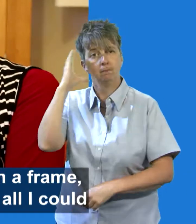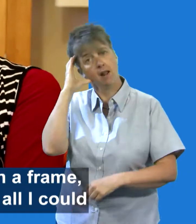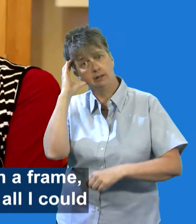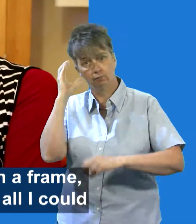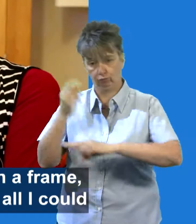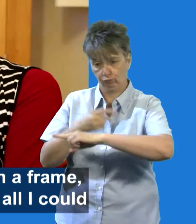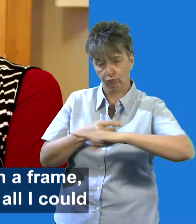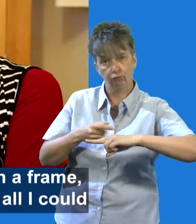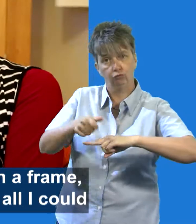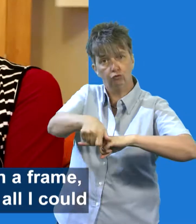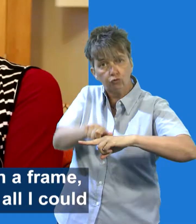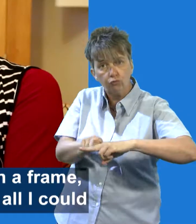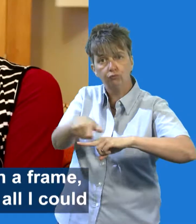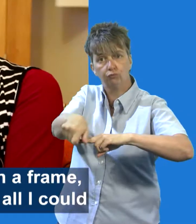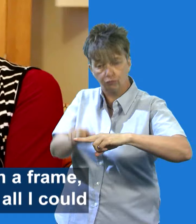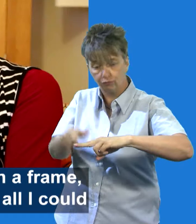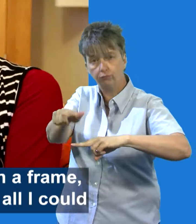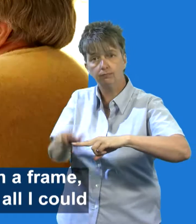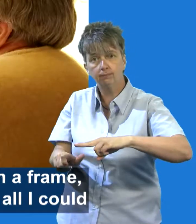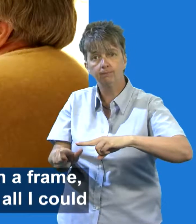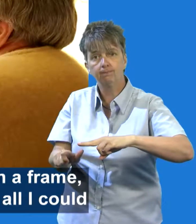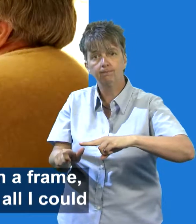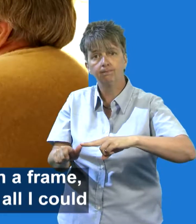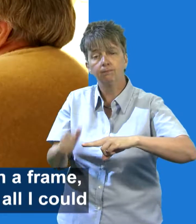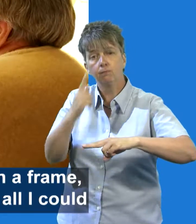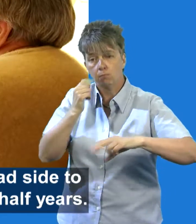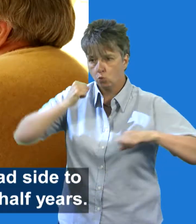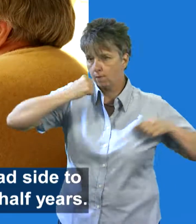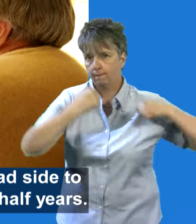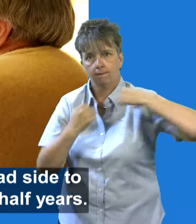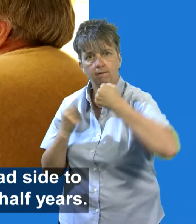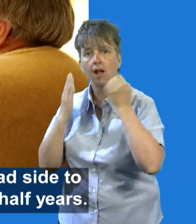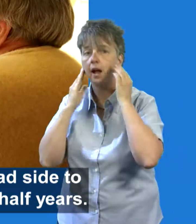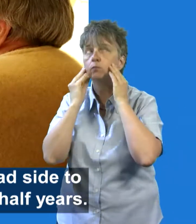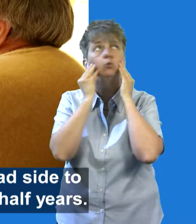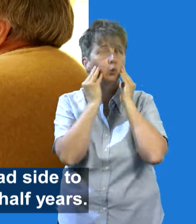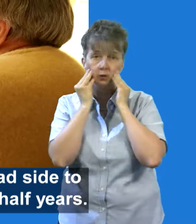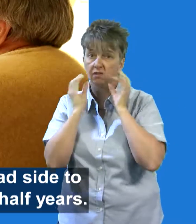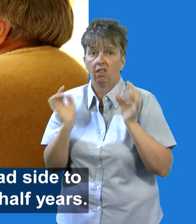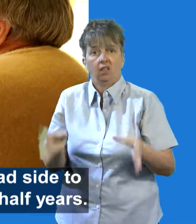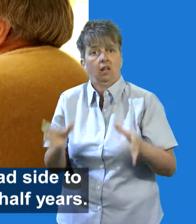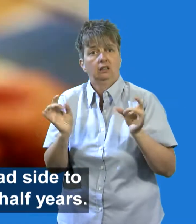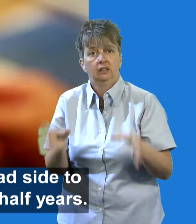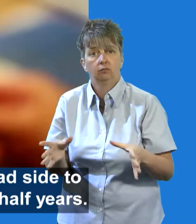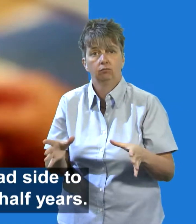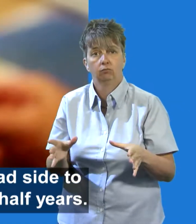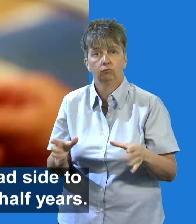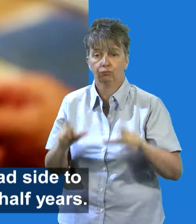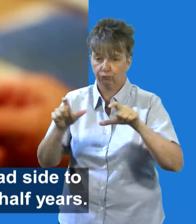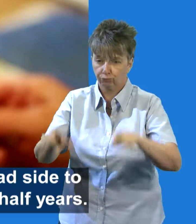hospital on a frame, completely fastened down, so all I could do was move my arms and my head side to